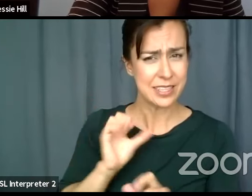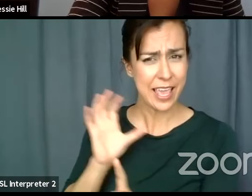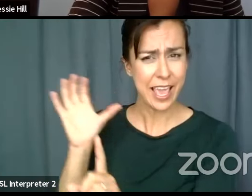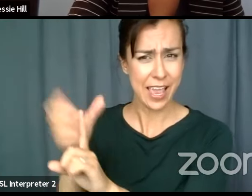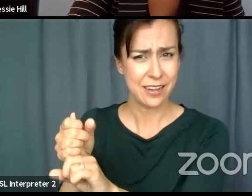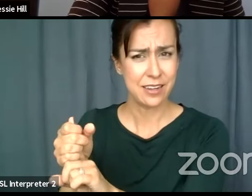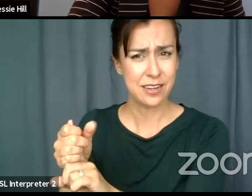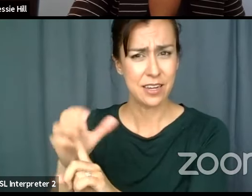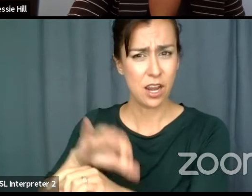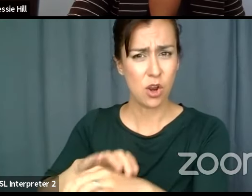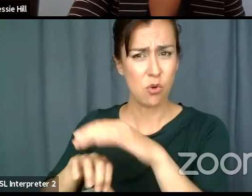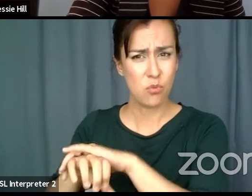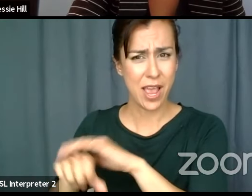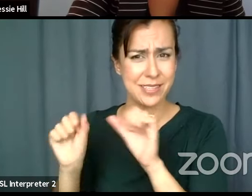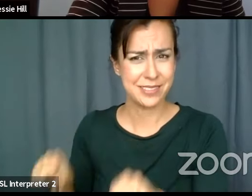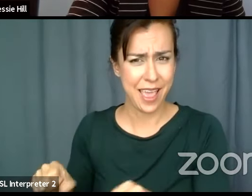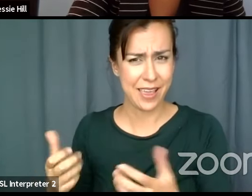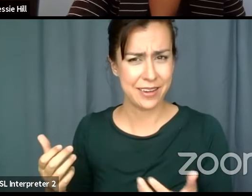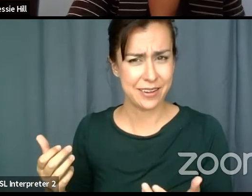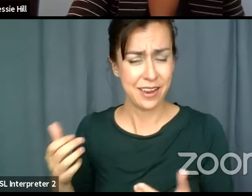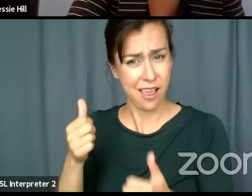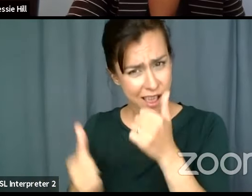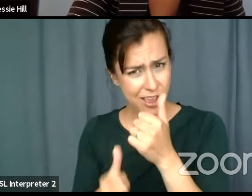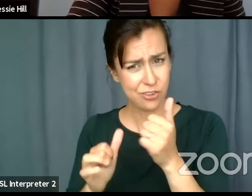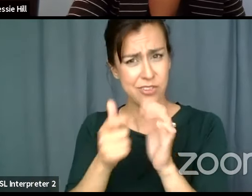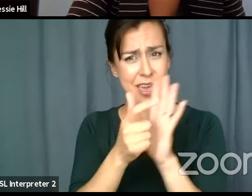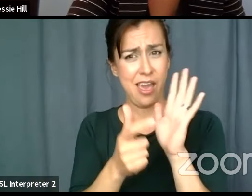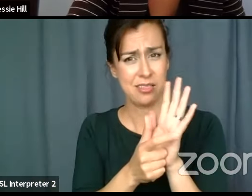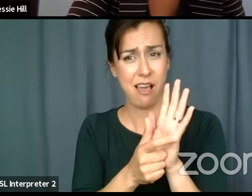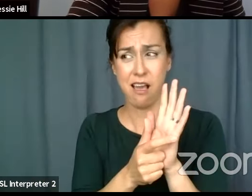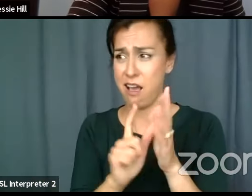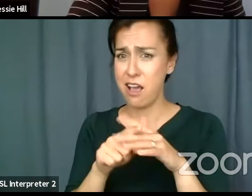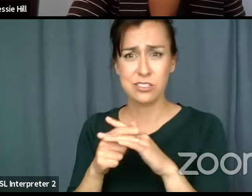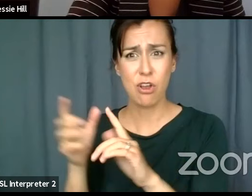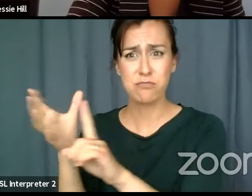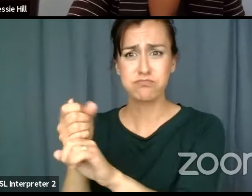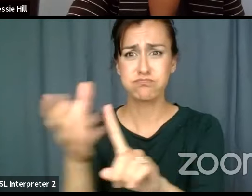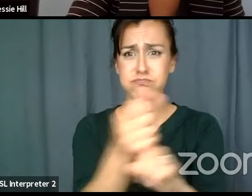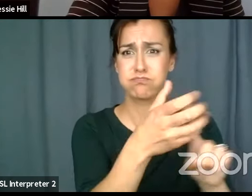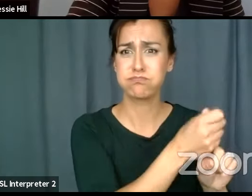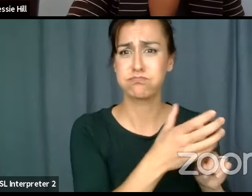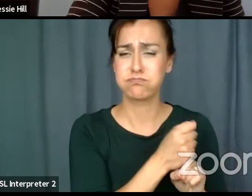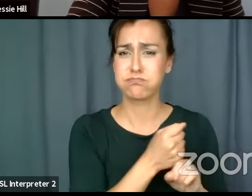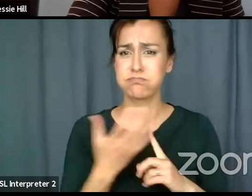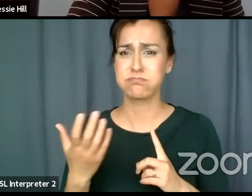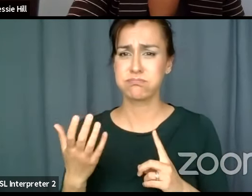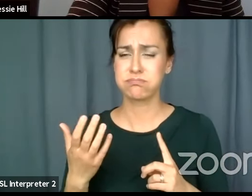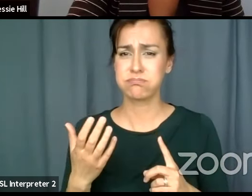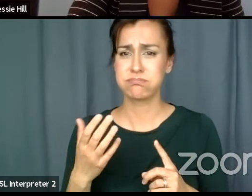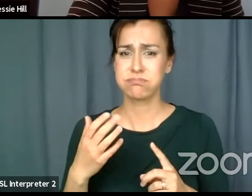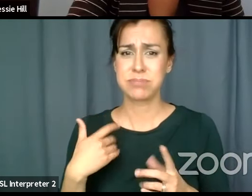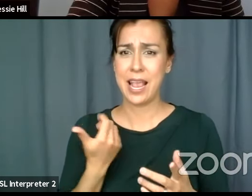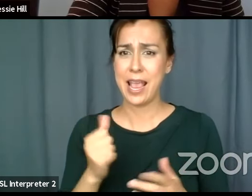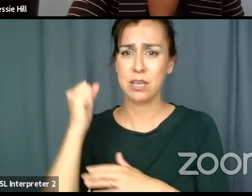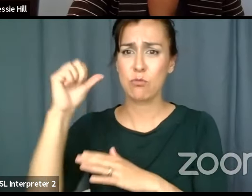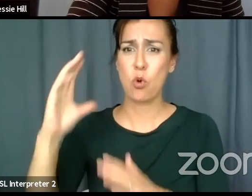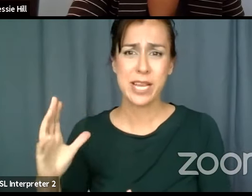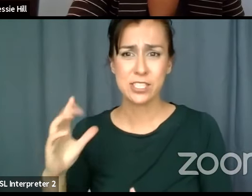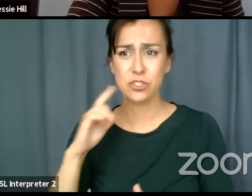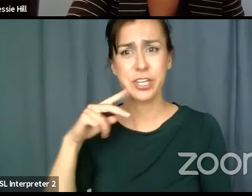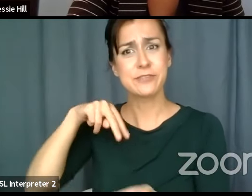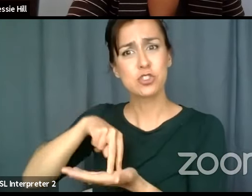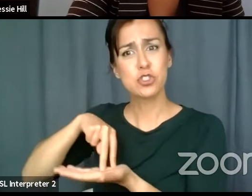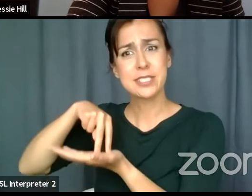so under that rule, under that law, they began to arrest demonstrators if they stood still for more than